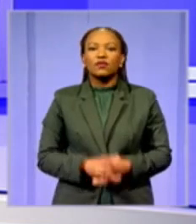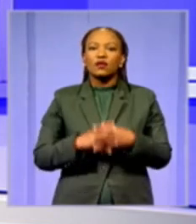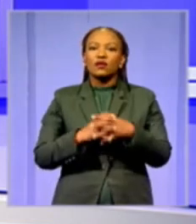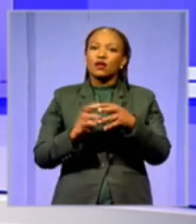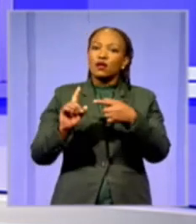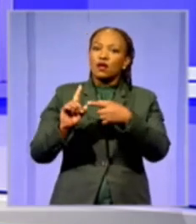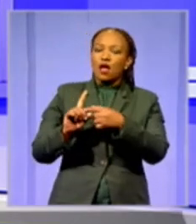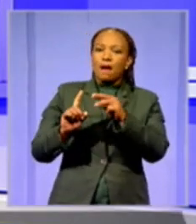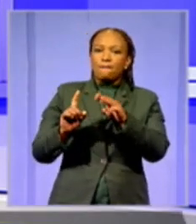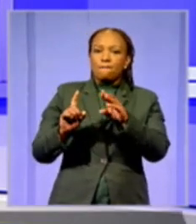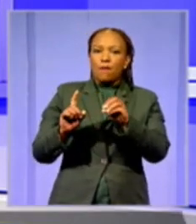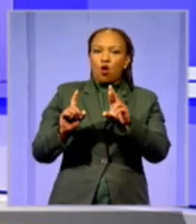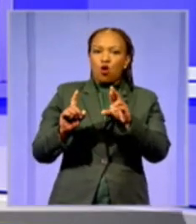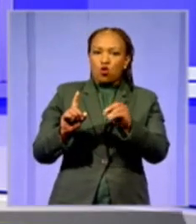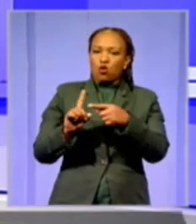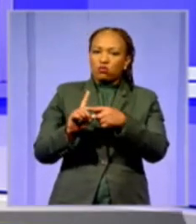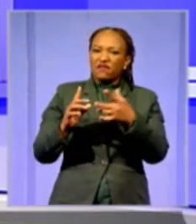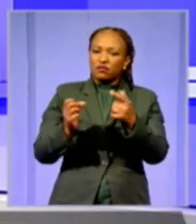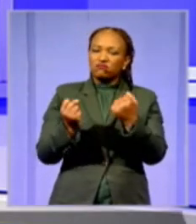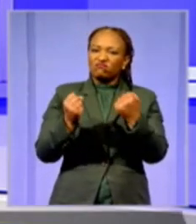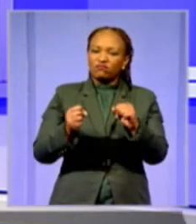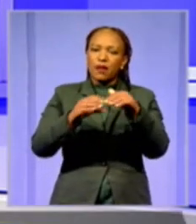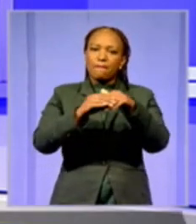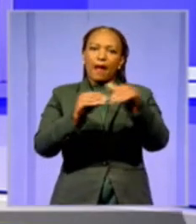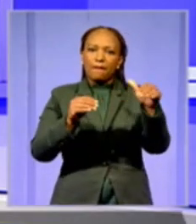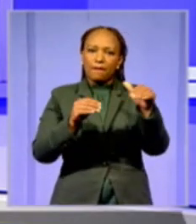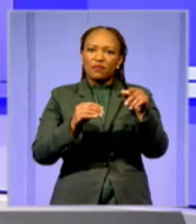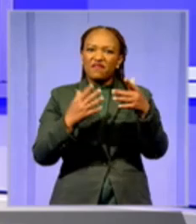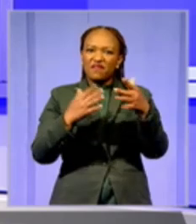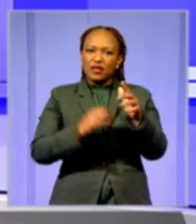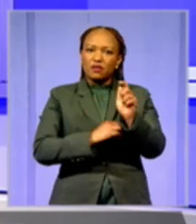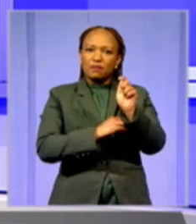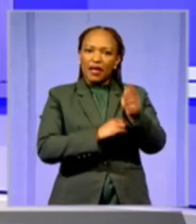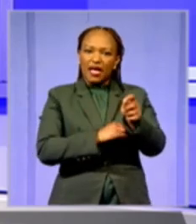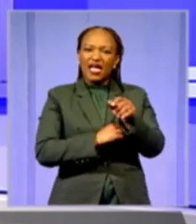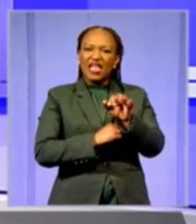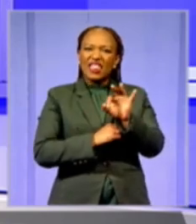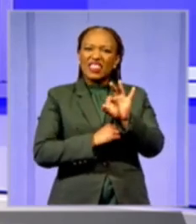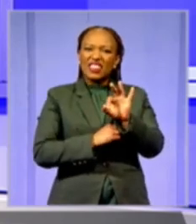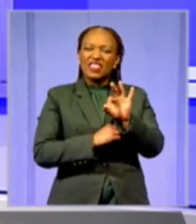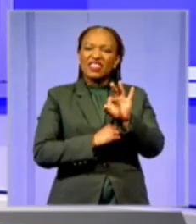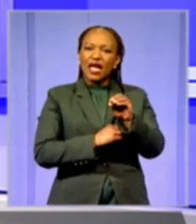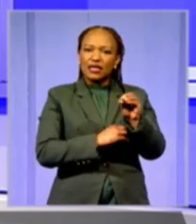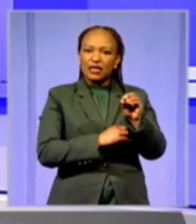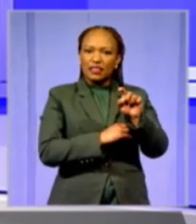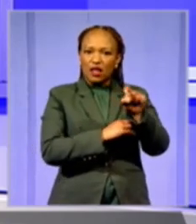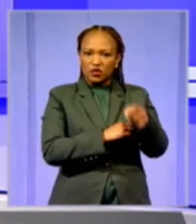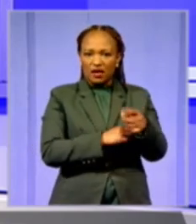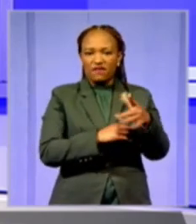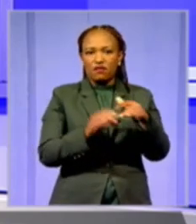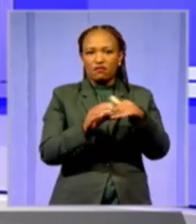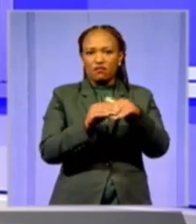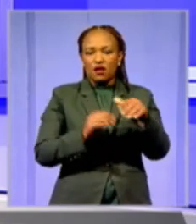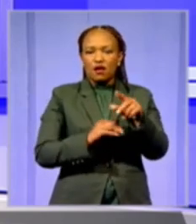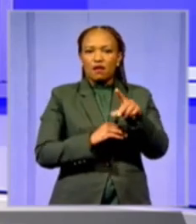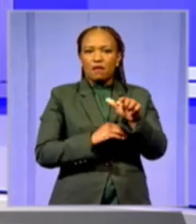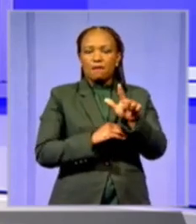Paseka Mboro Motshweneng o golotswe ka beile ya diranta di le 3,000 ke kgotlatshekelo ya magistrata wa Palm Ridge mo